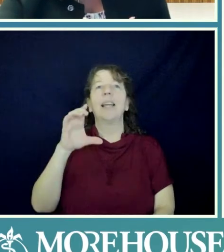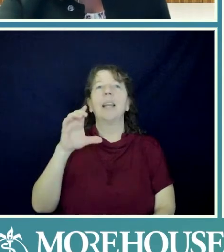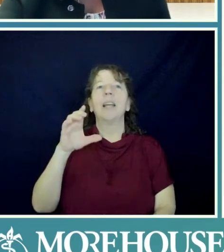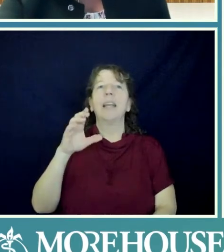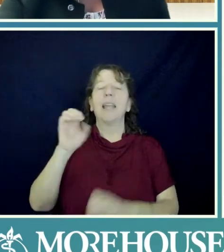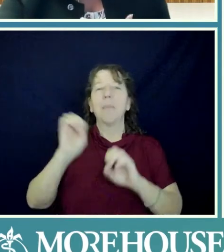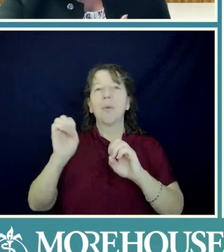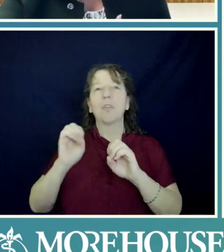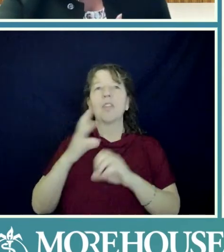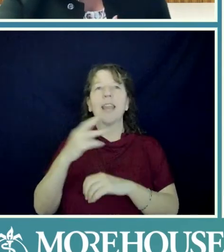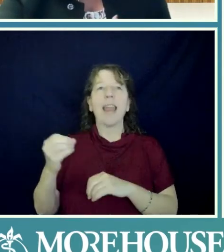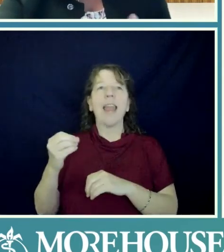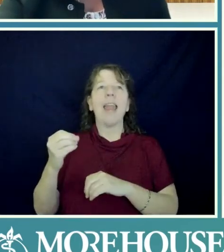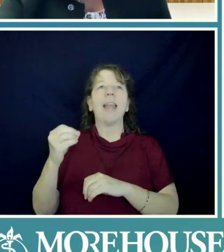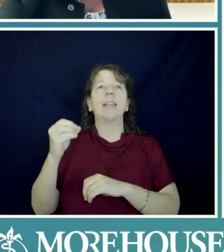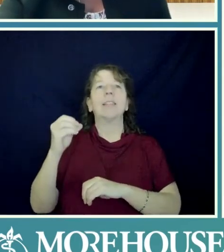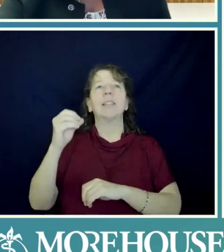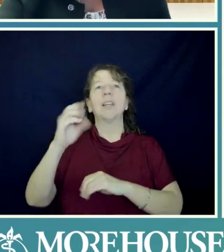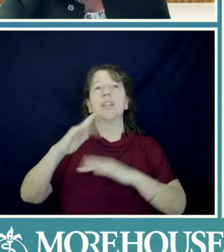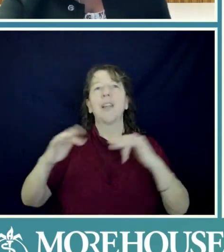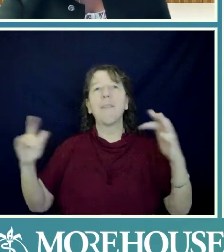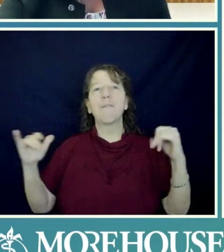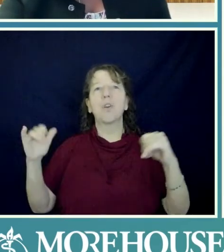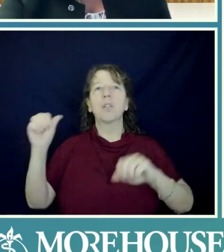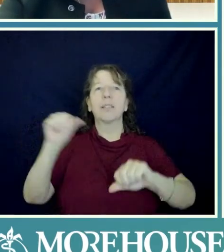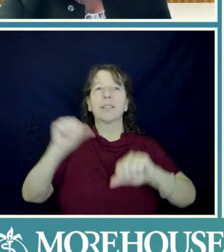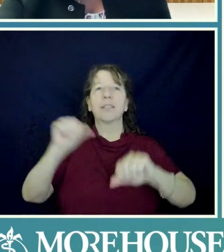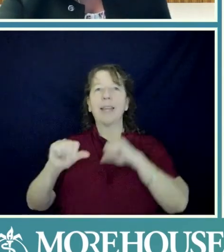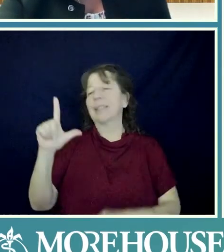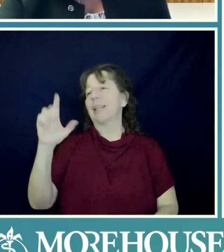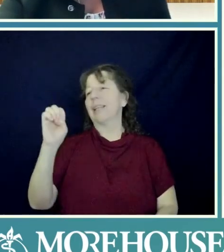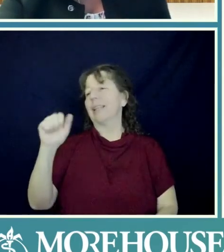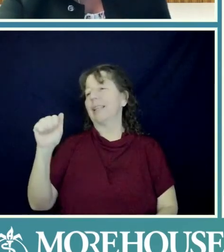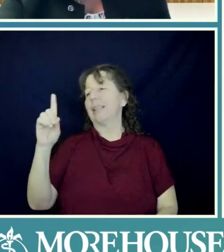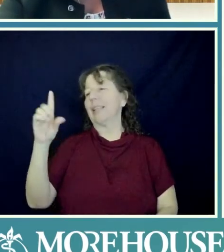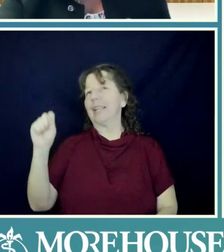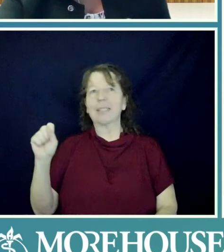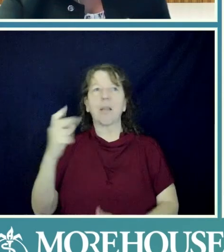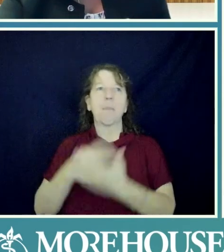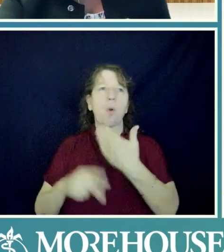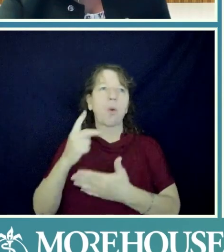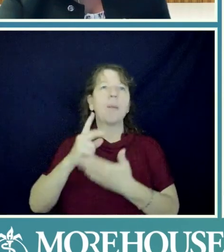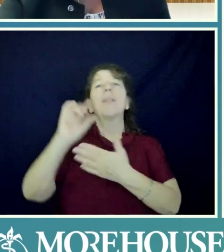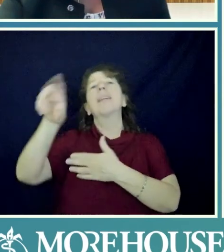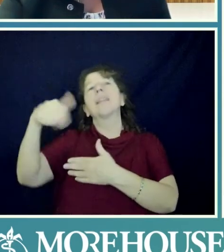is another partnership in mentorship.